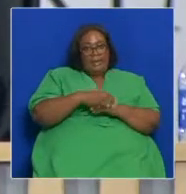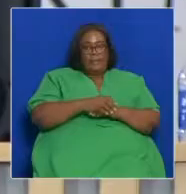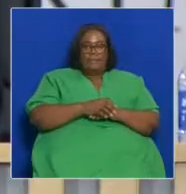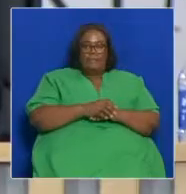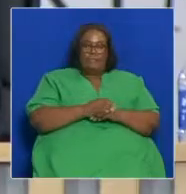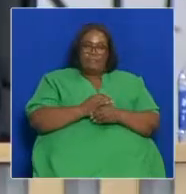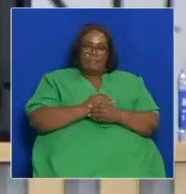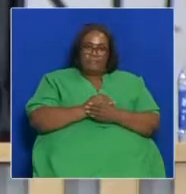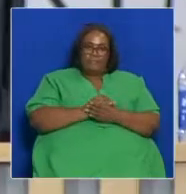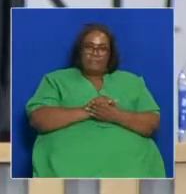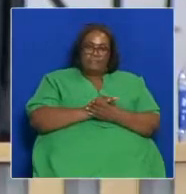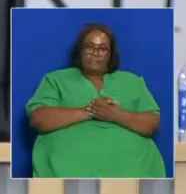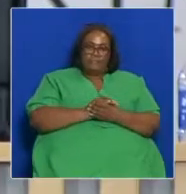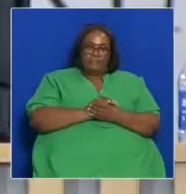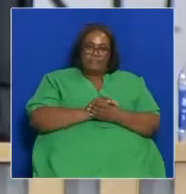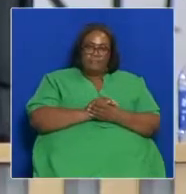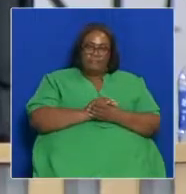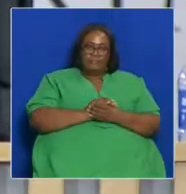So,